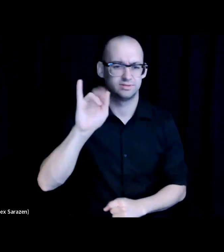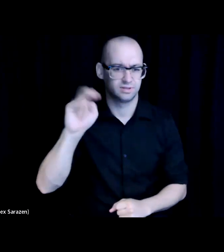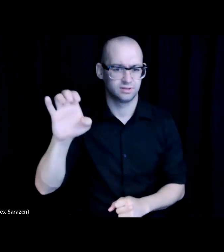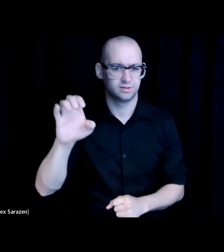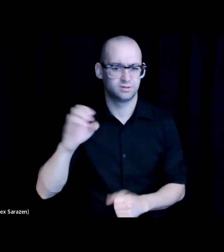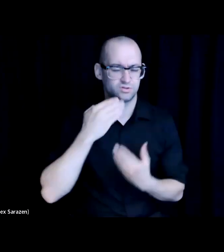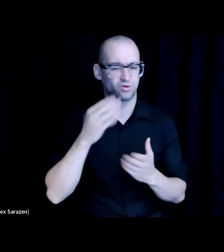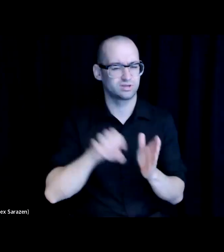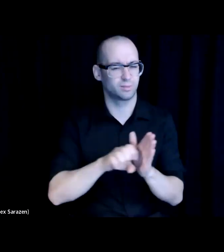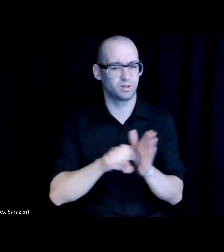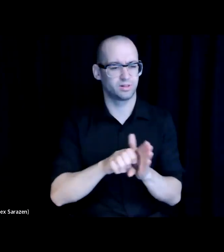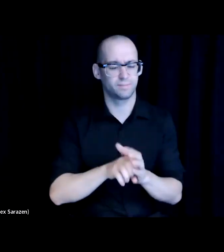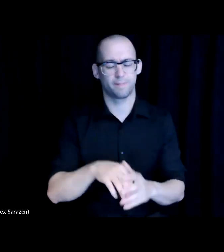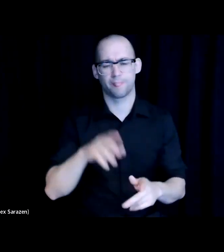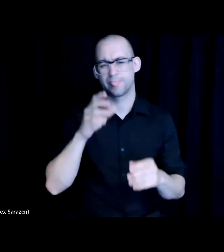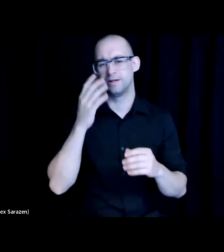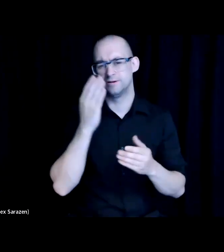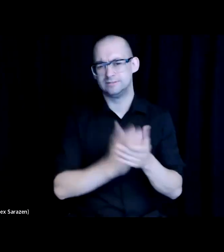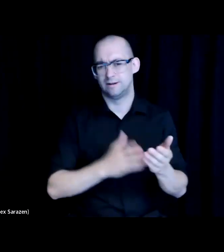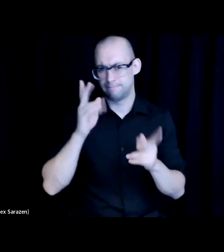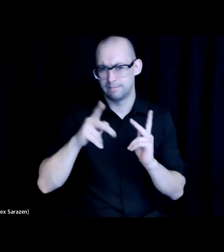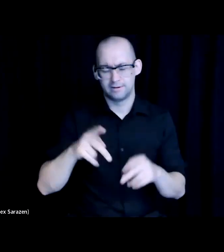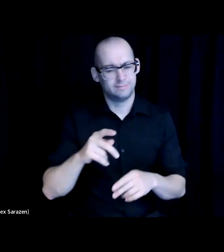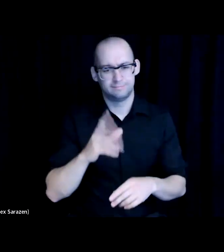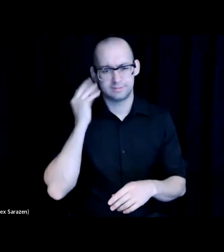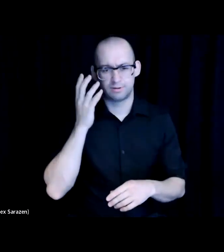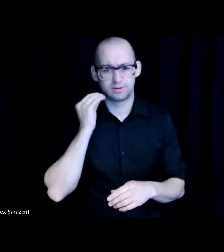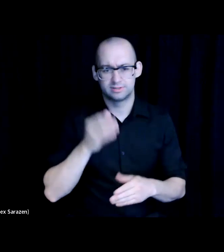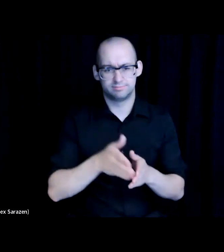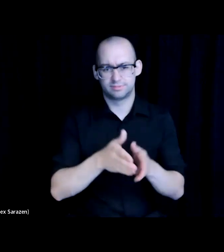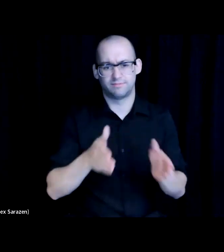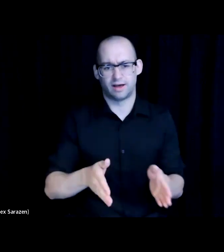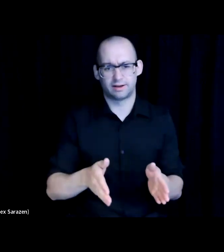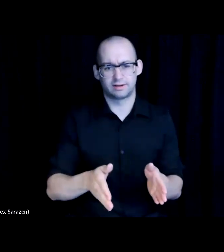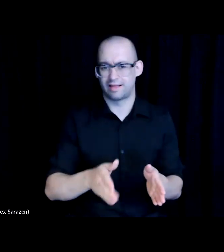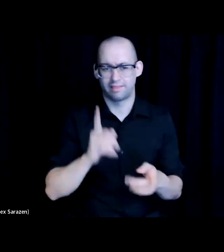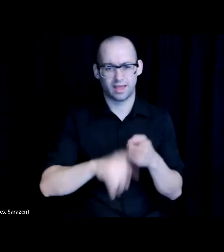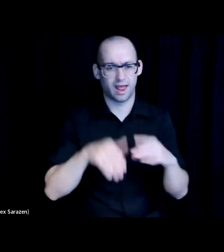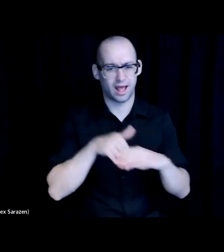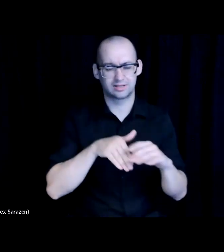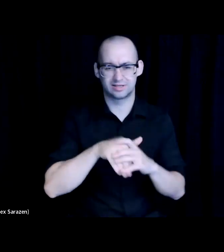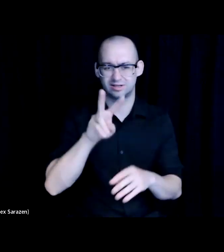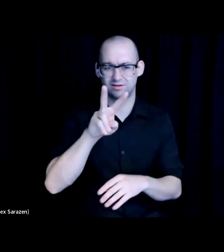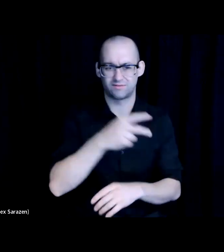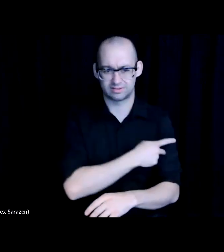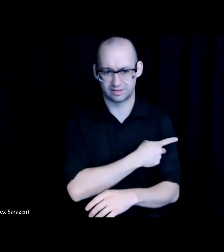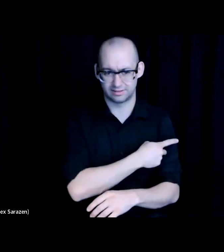who experienced the digital divide were left behind as people without access to the internet were able to sign up for vaccines